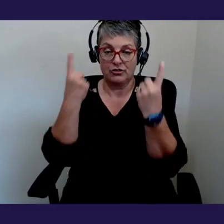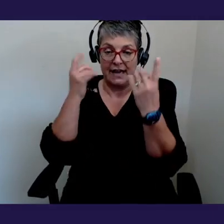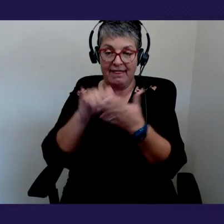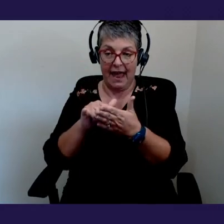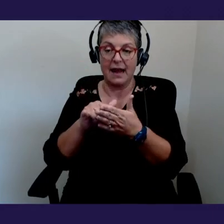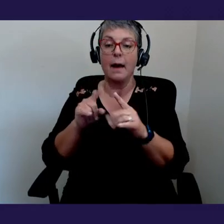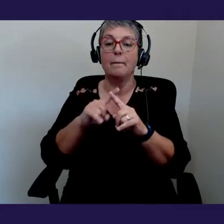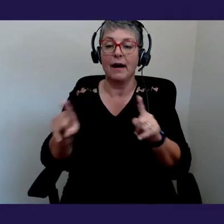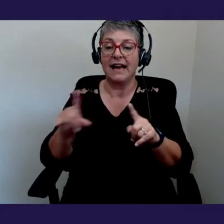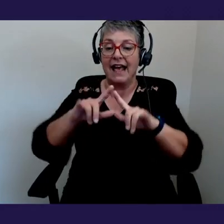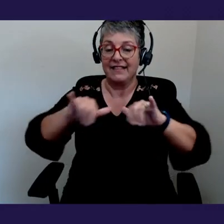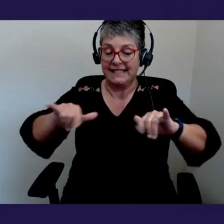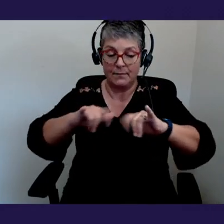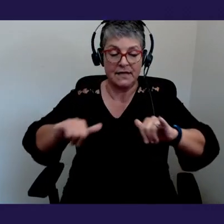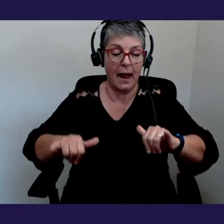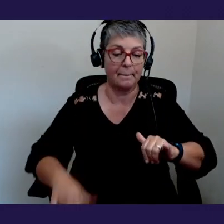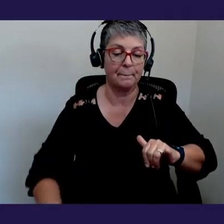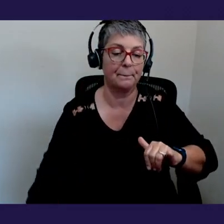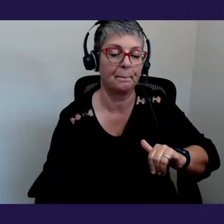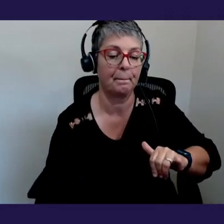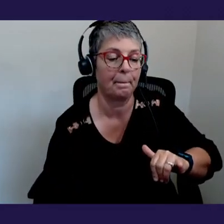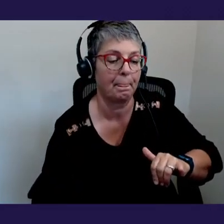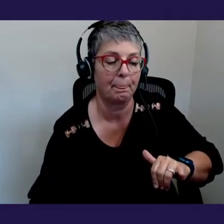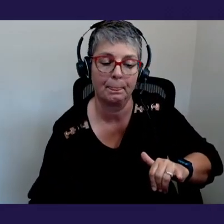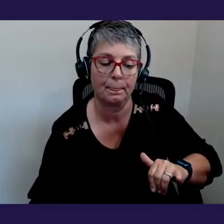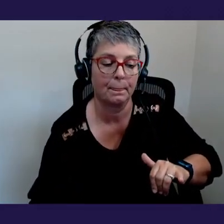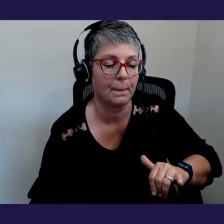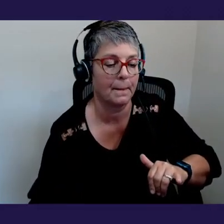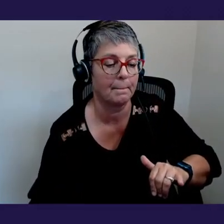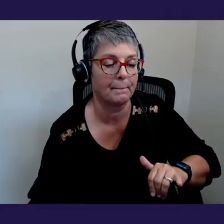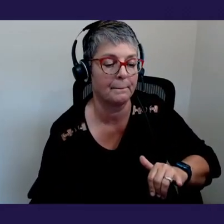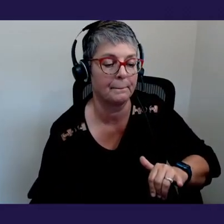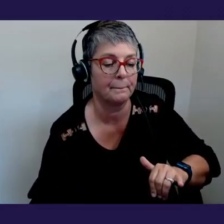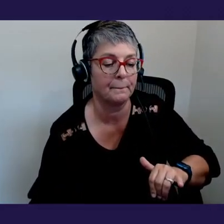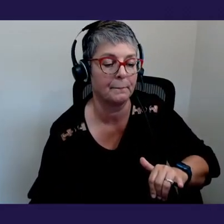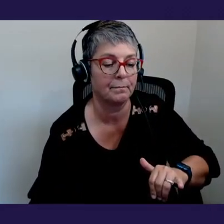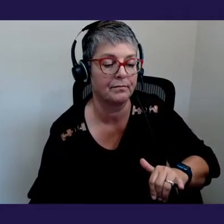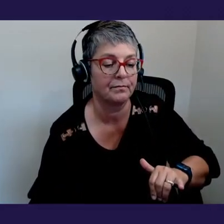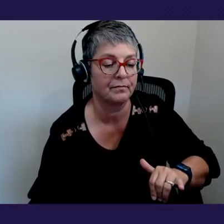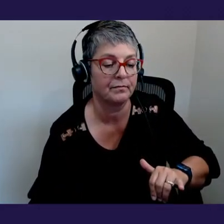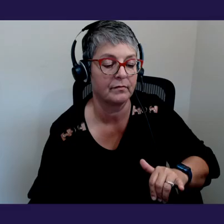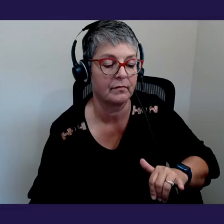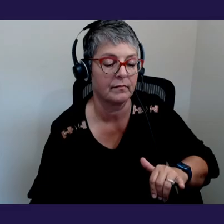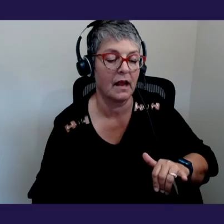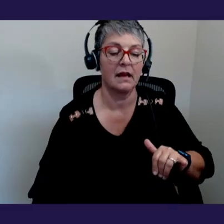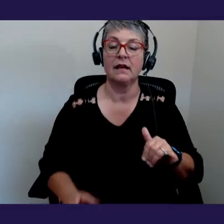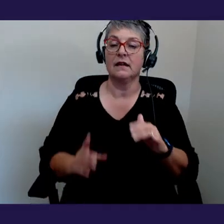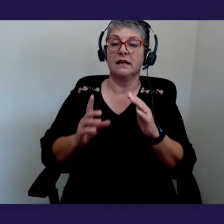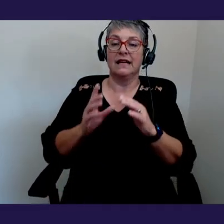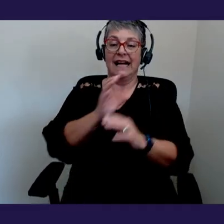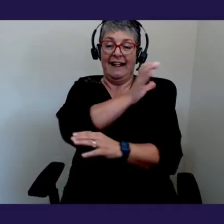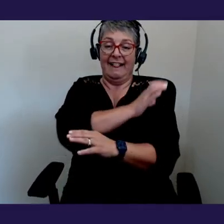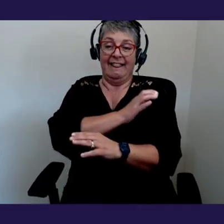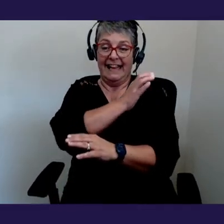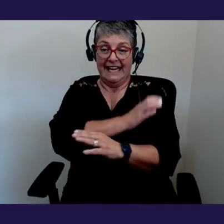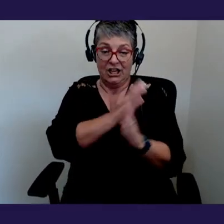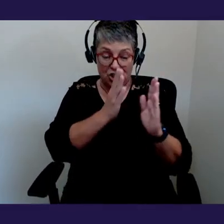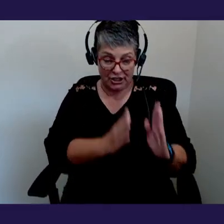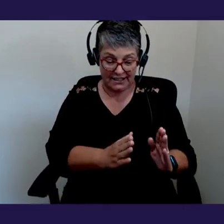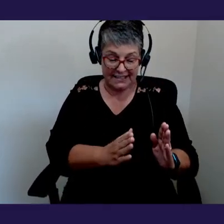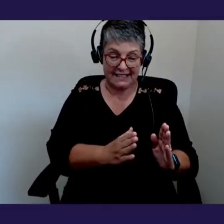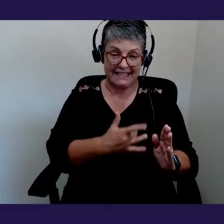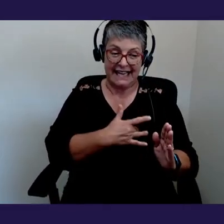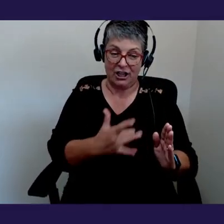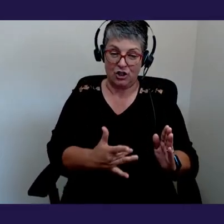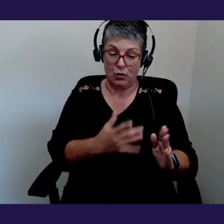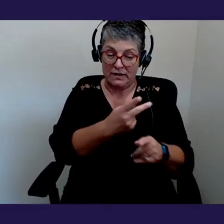back on, there's often a misperception of clinicians as giving individual care one by one, but